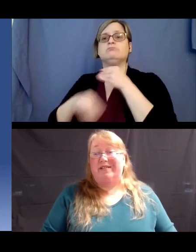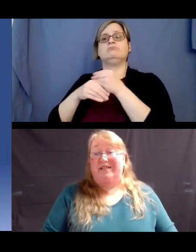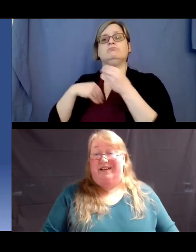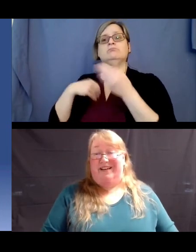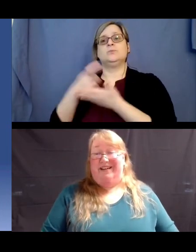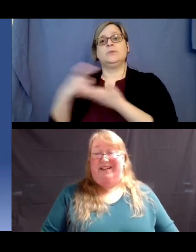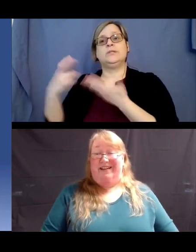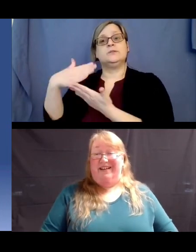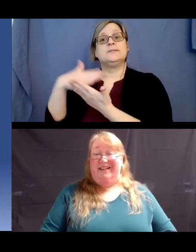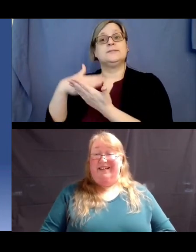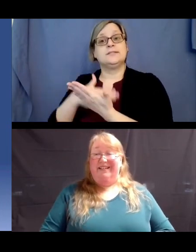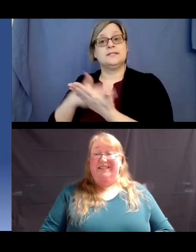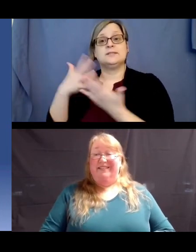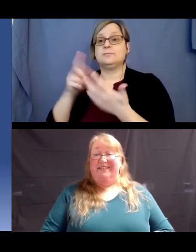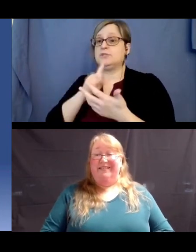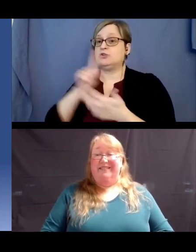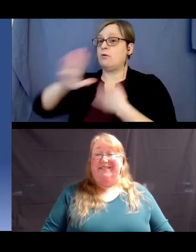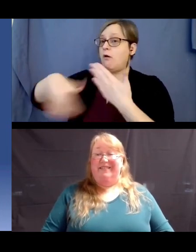others.